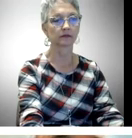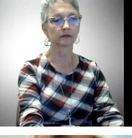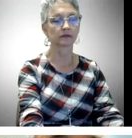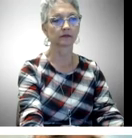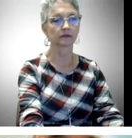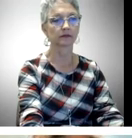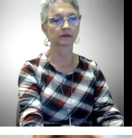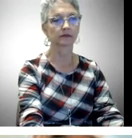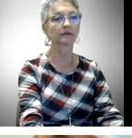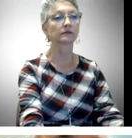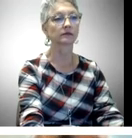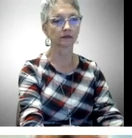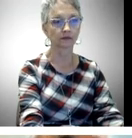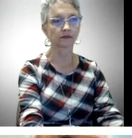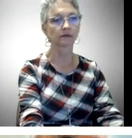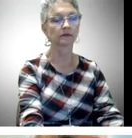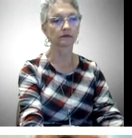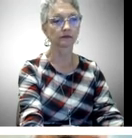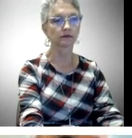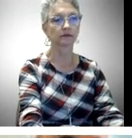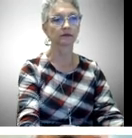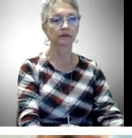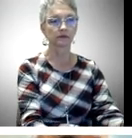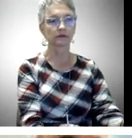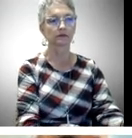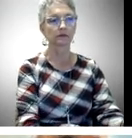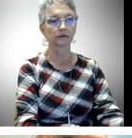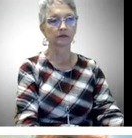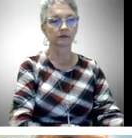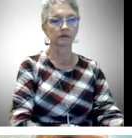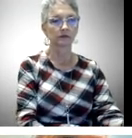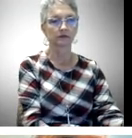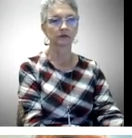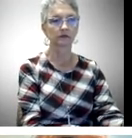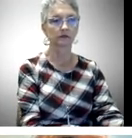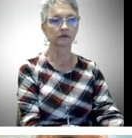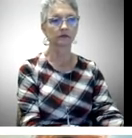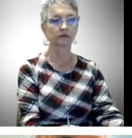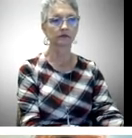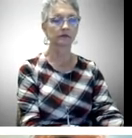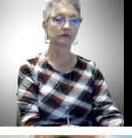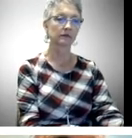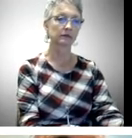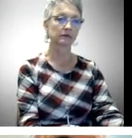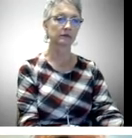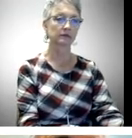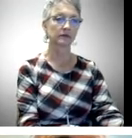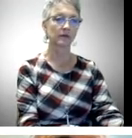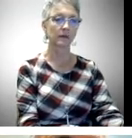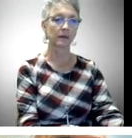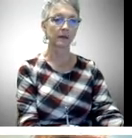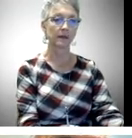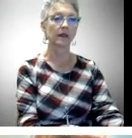the authority to make decisions, because what happens when you do the annual accounting, the court has to issue new letters